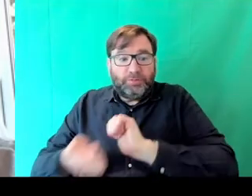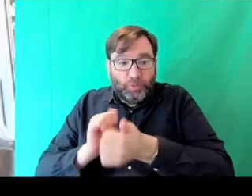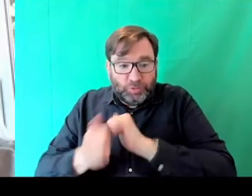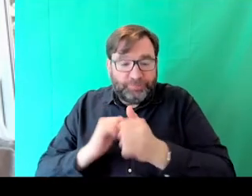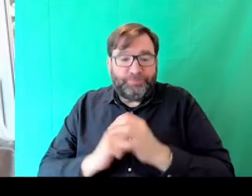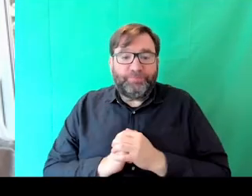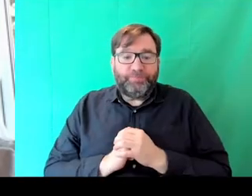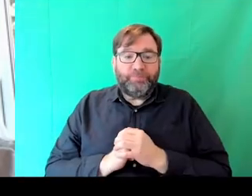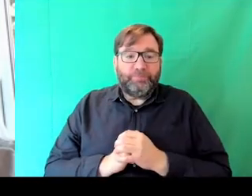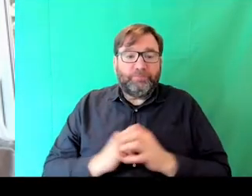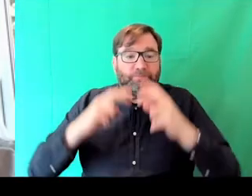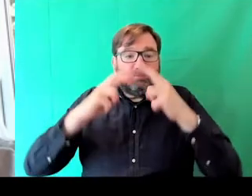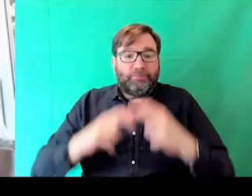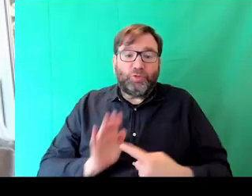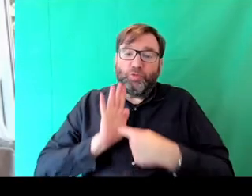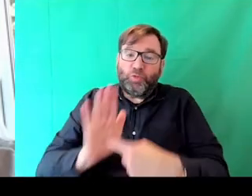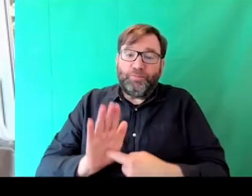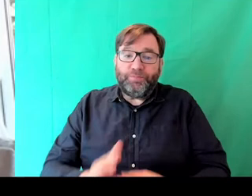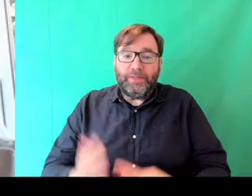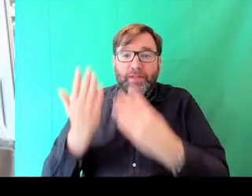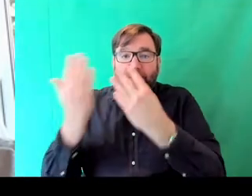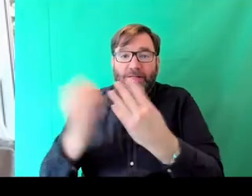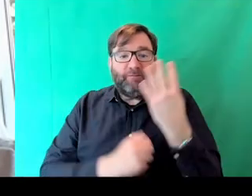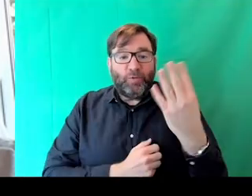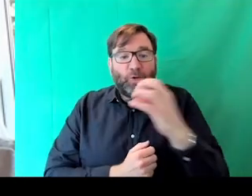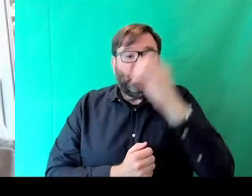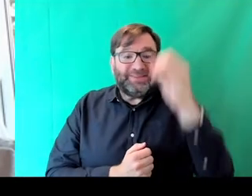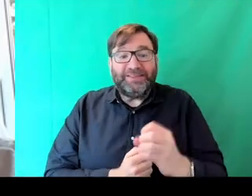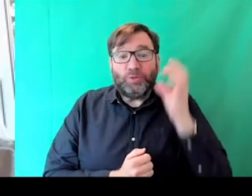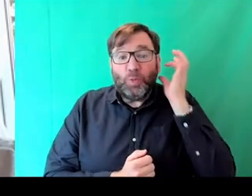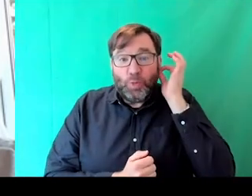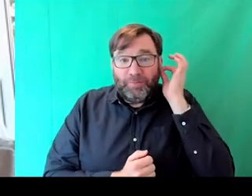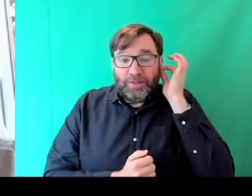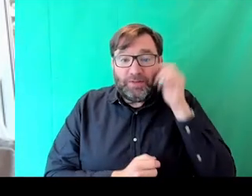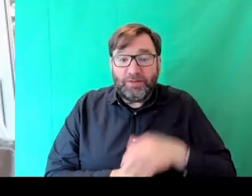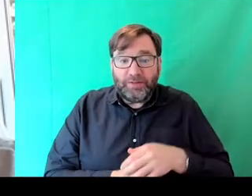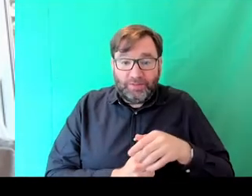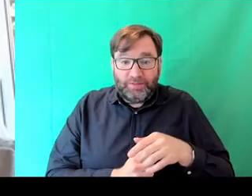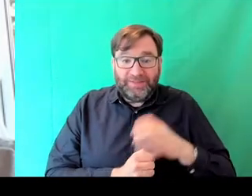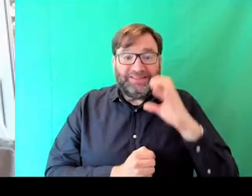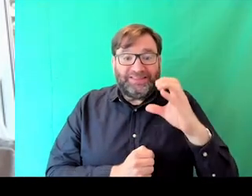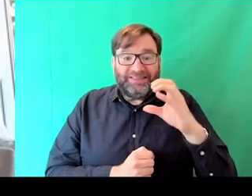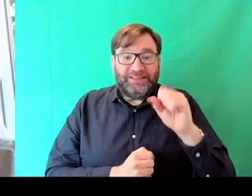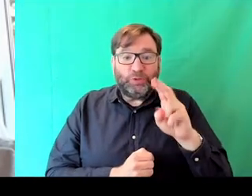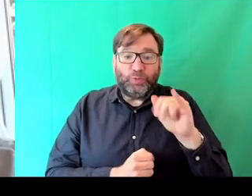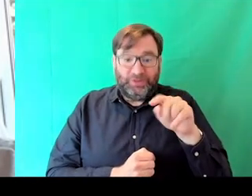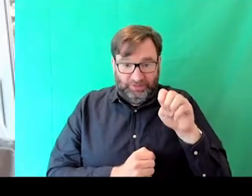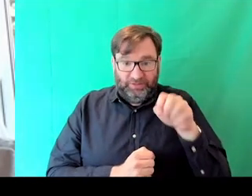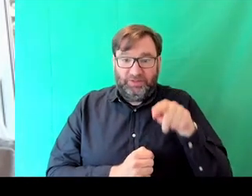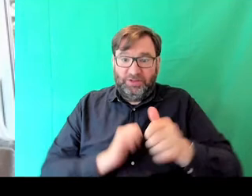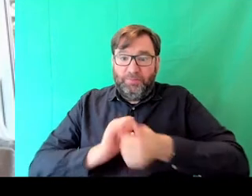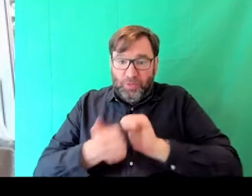think that women who play sports make good employees. Those figures are pretty amazing. And how do you think